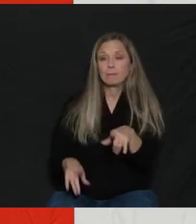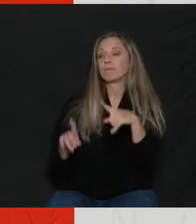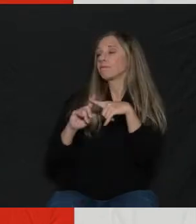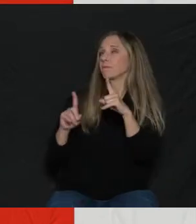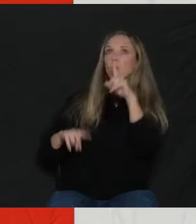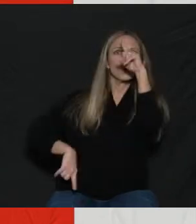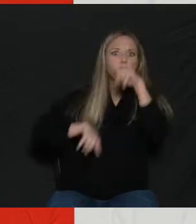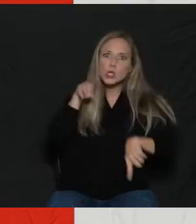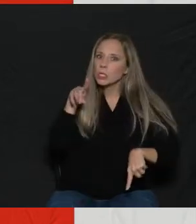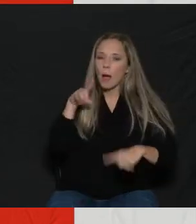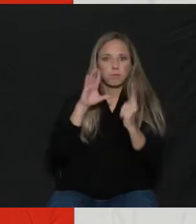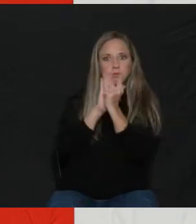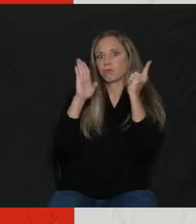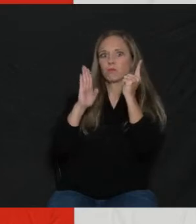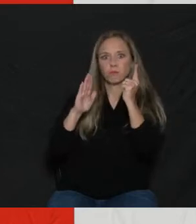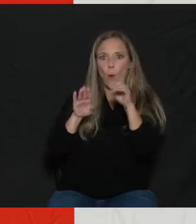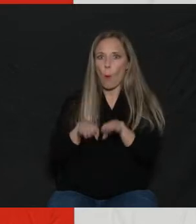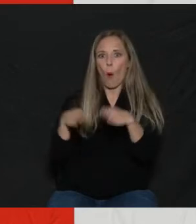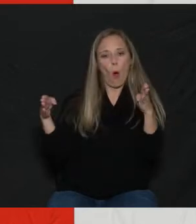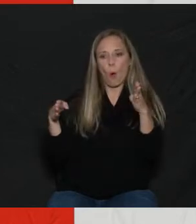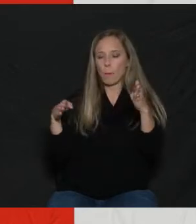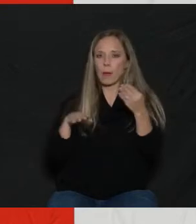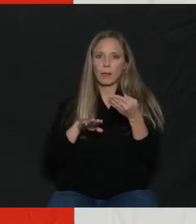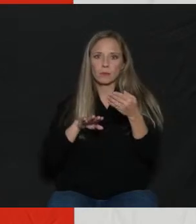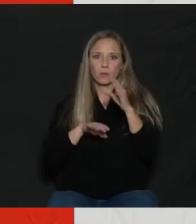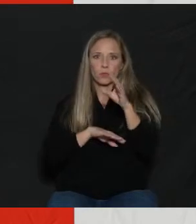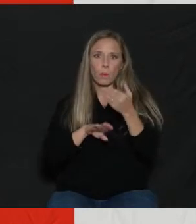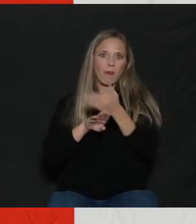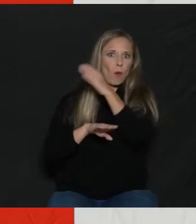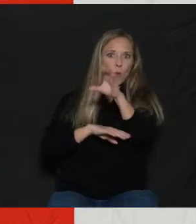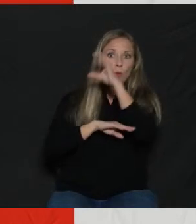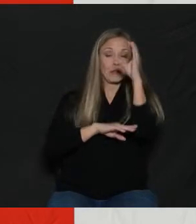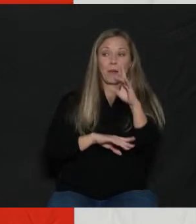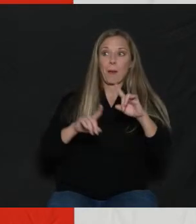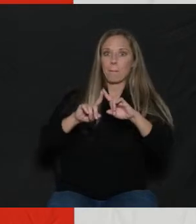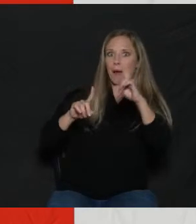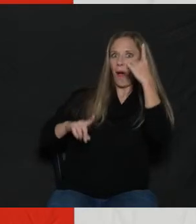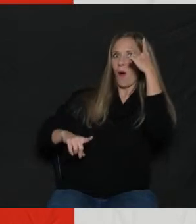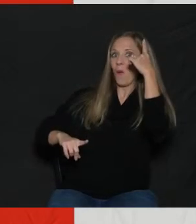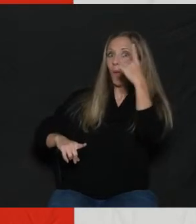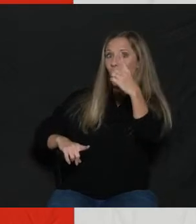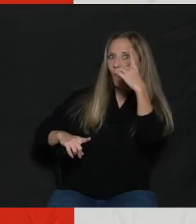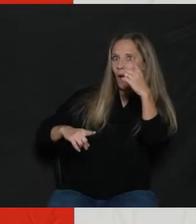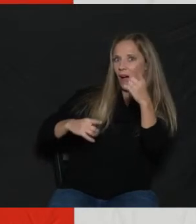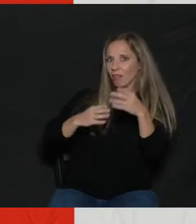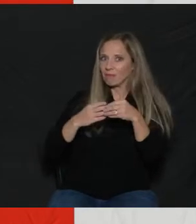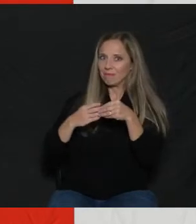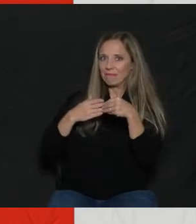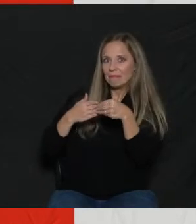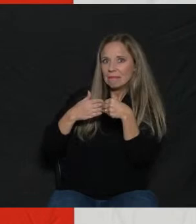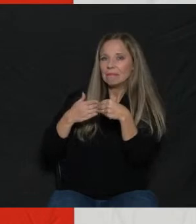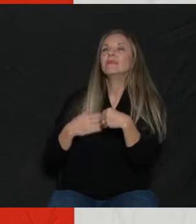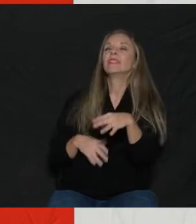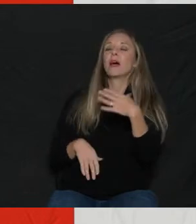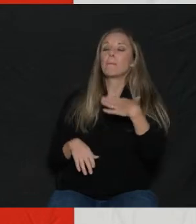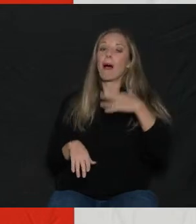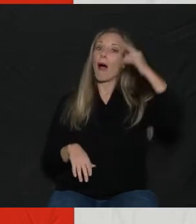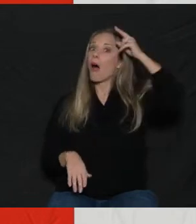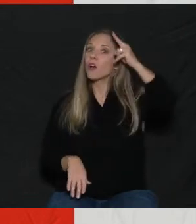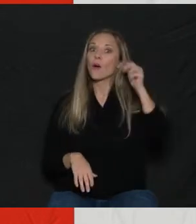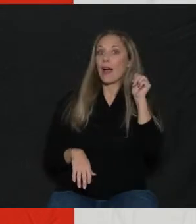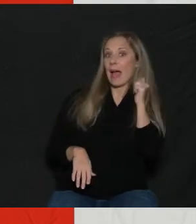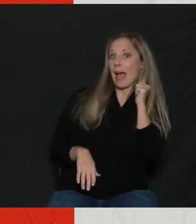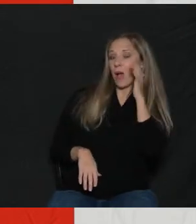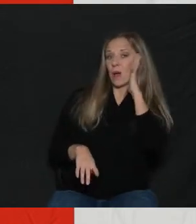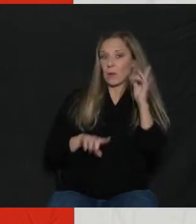no way we could open an early present. However, the loophole was Uncle Johnny And and Aunt Aunt Debbie would come over on Saturday